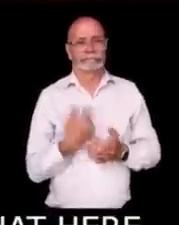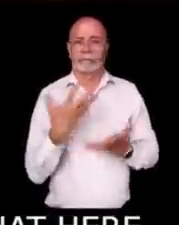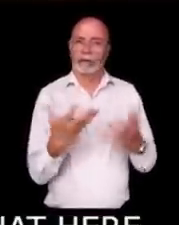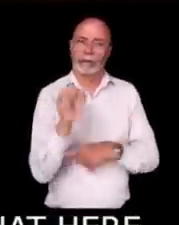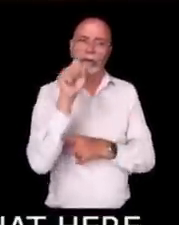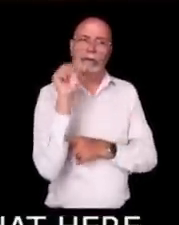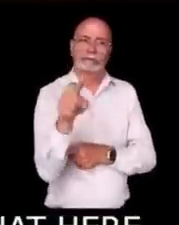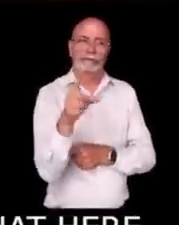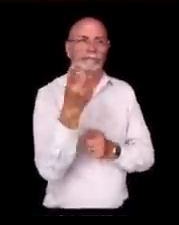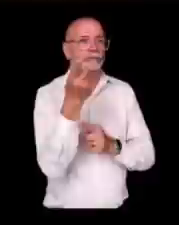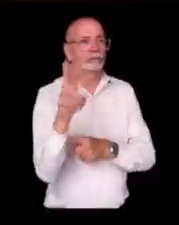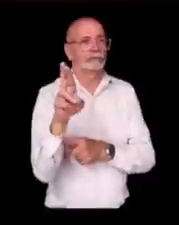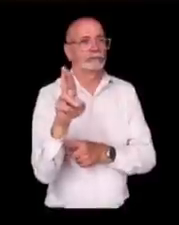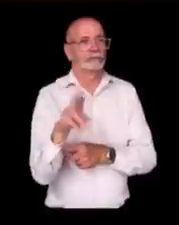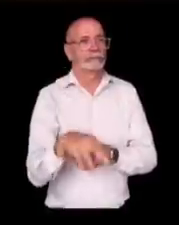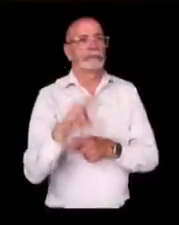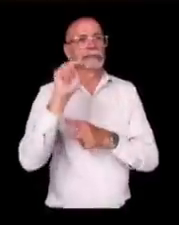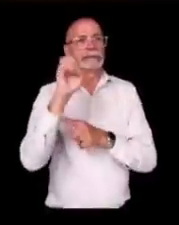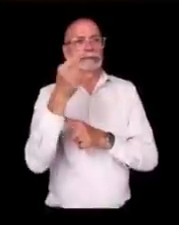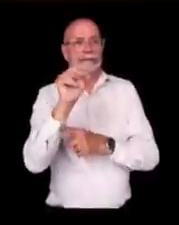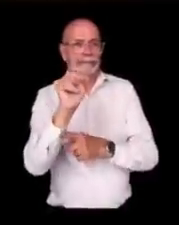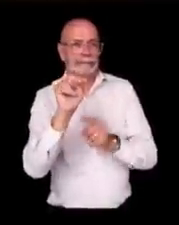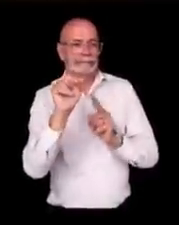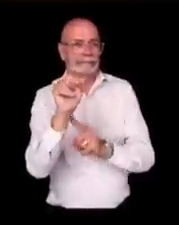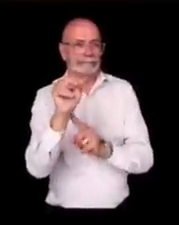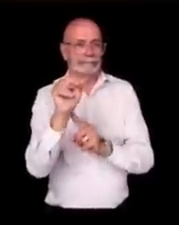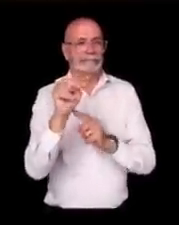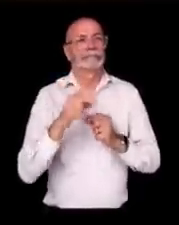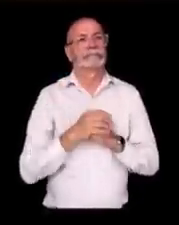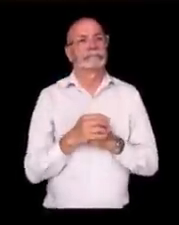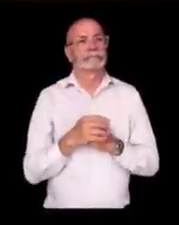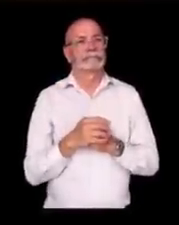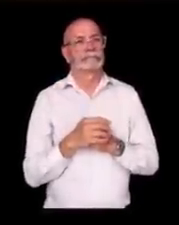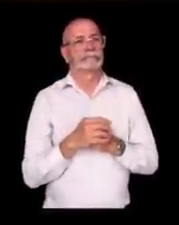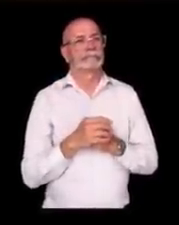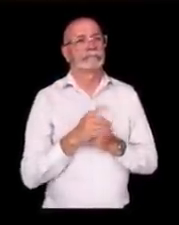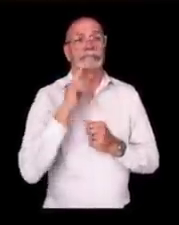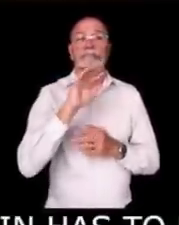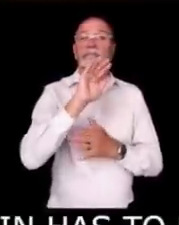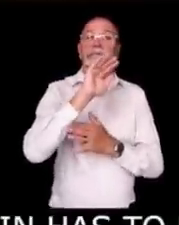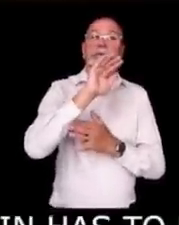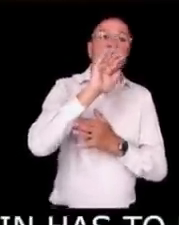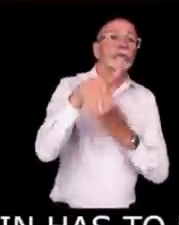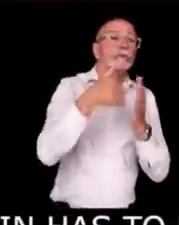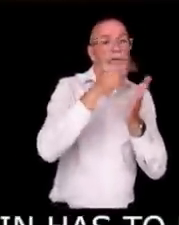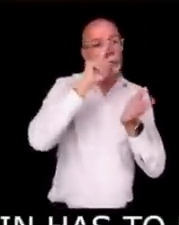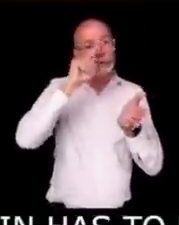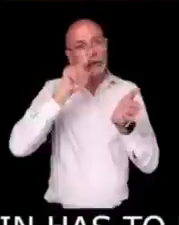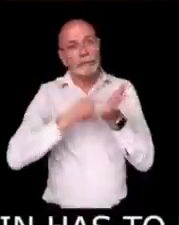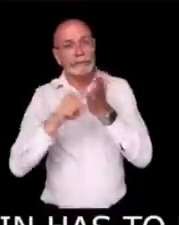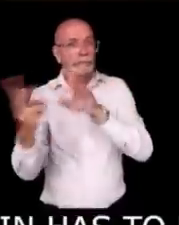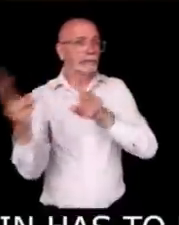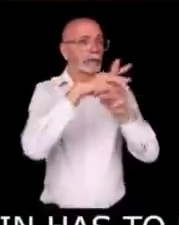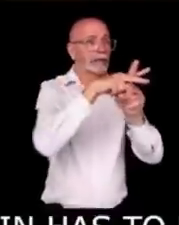Negin has to do with how this applies, how all of his research applies to what happened in Nova